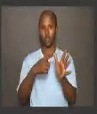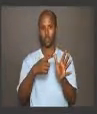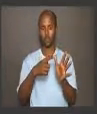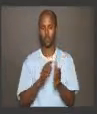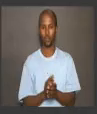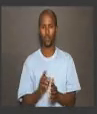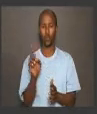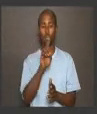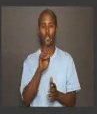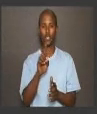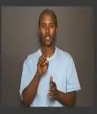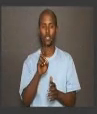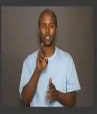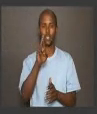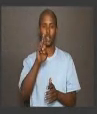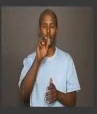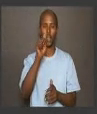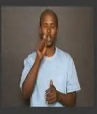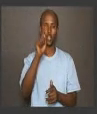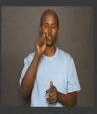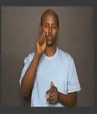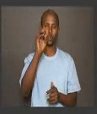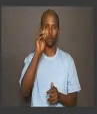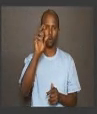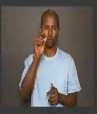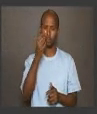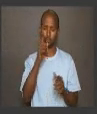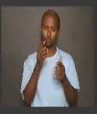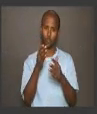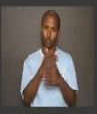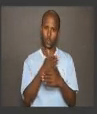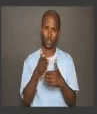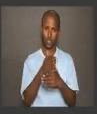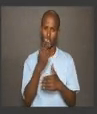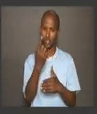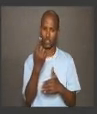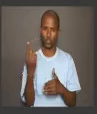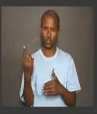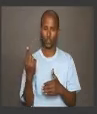What is the ratio between each consecutive term?